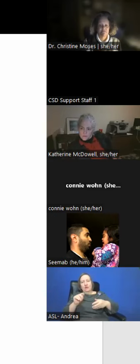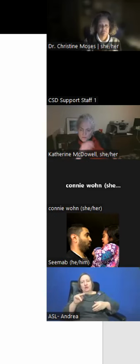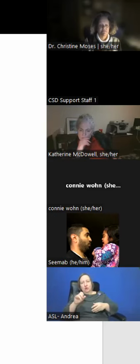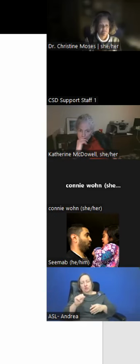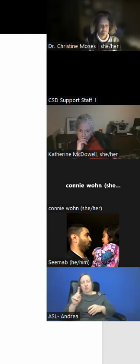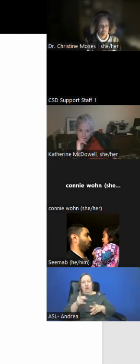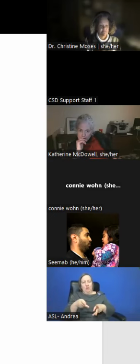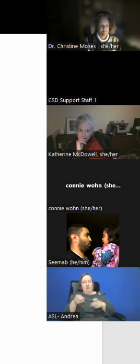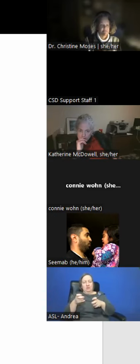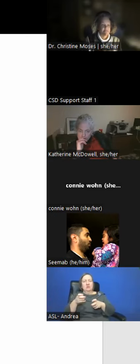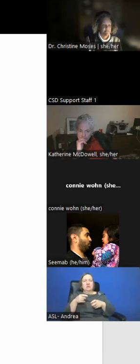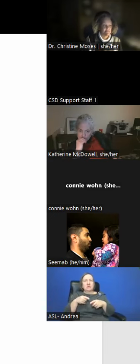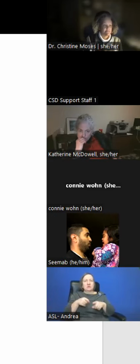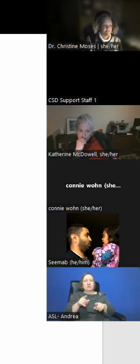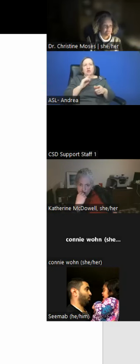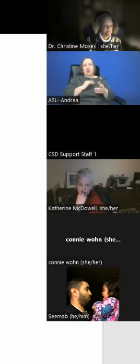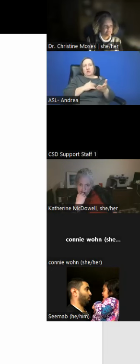from during discussions.